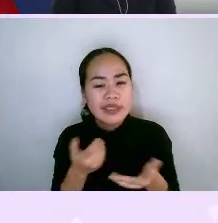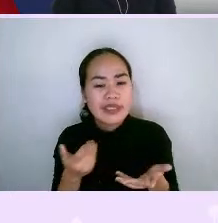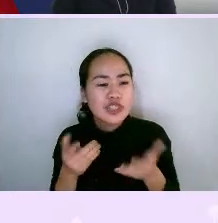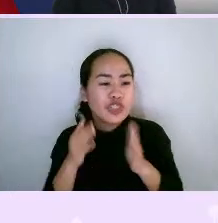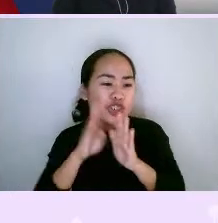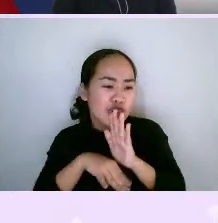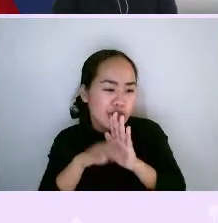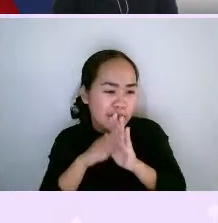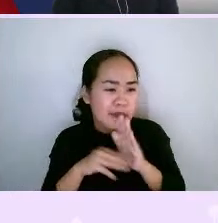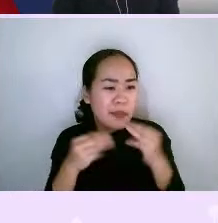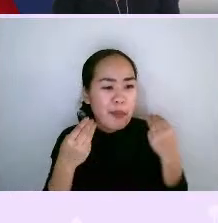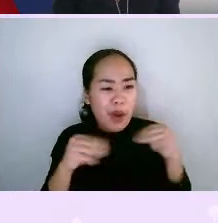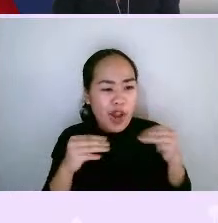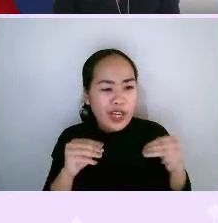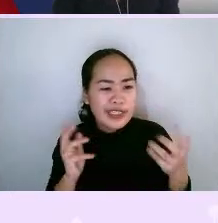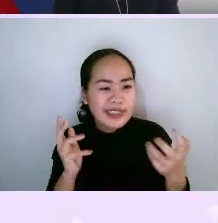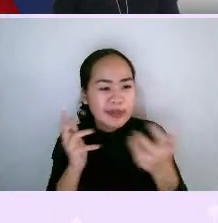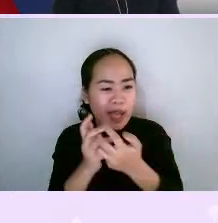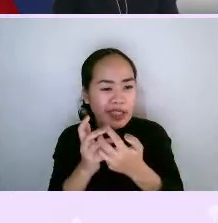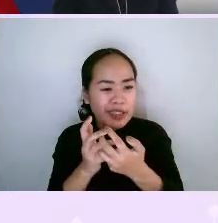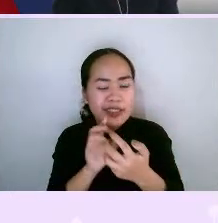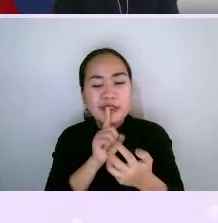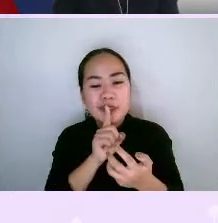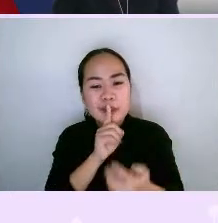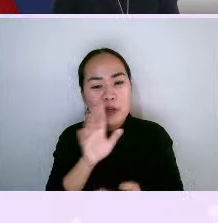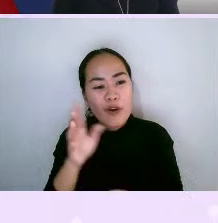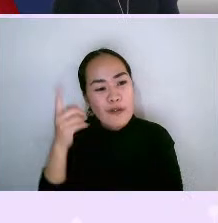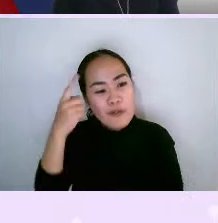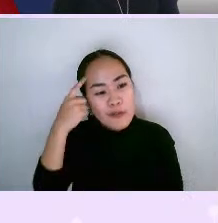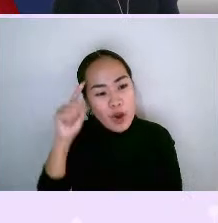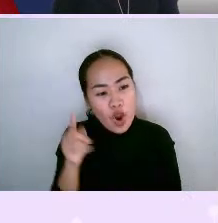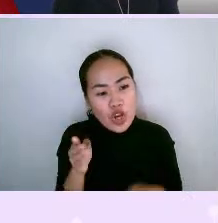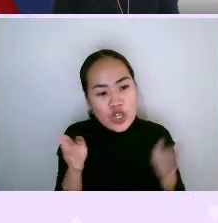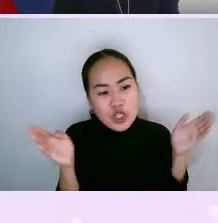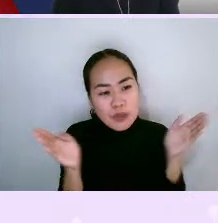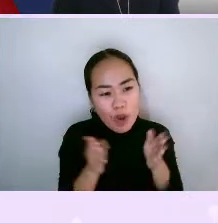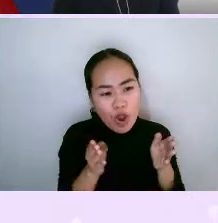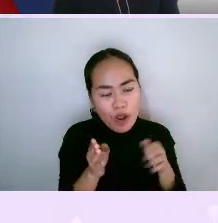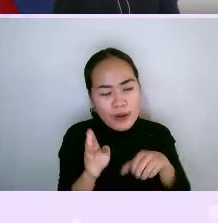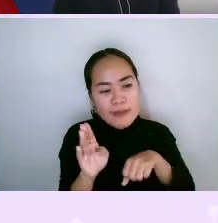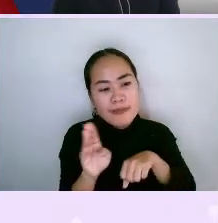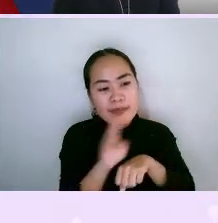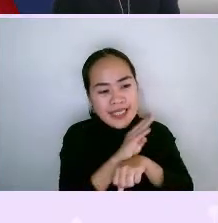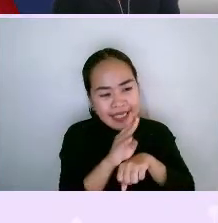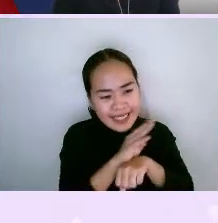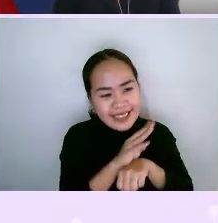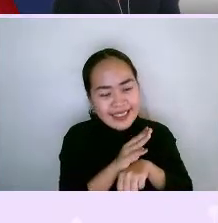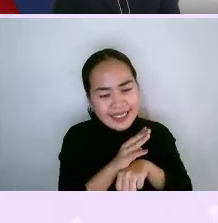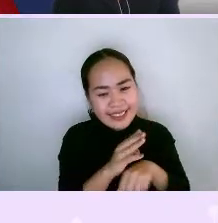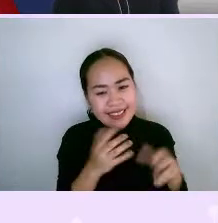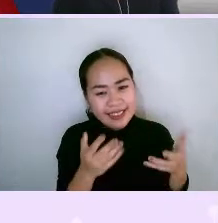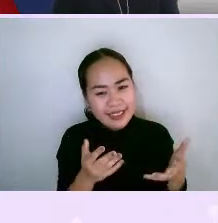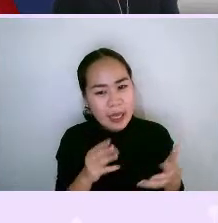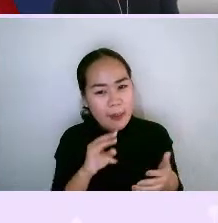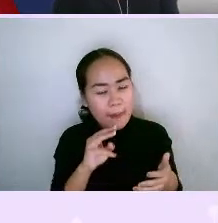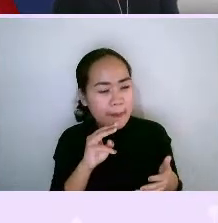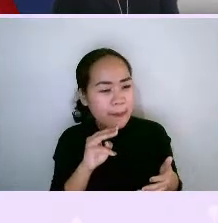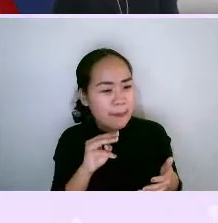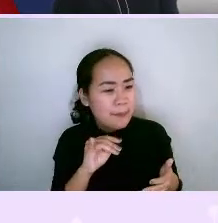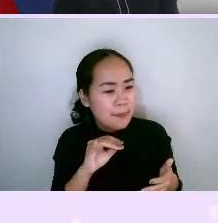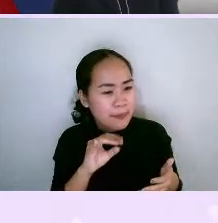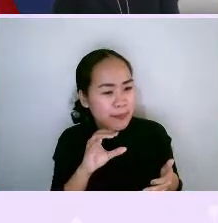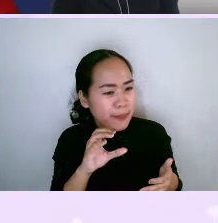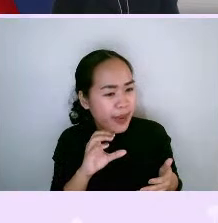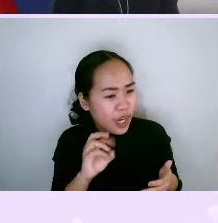market matching para po sa ating micro, small, and medium enterprises. And I'm happy to inform everyone